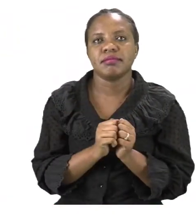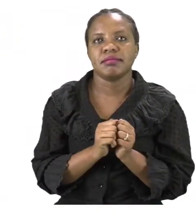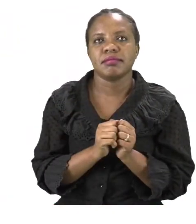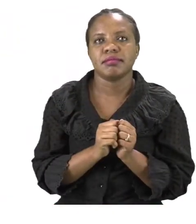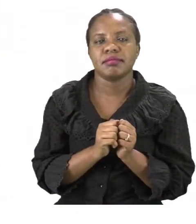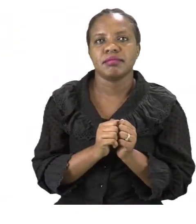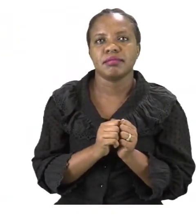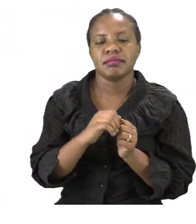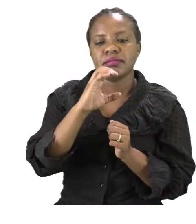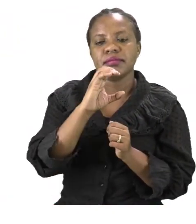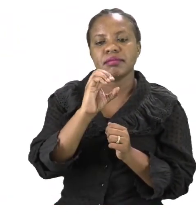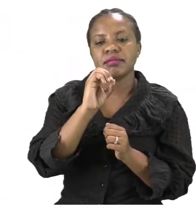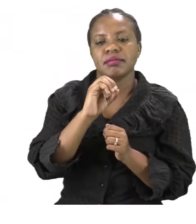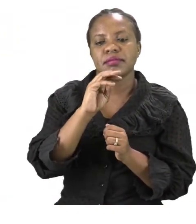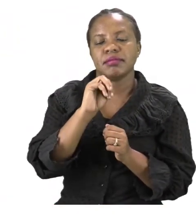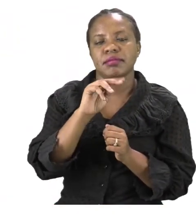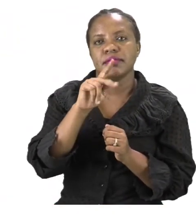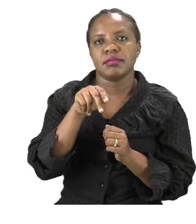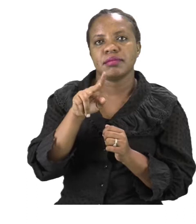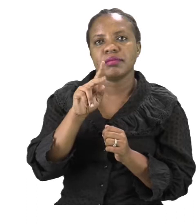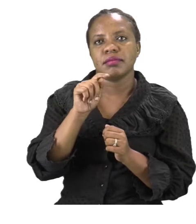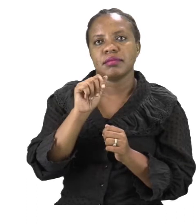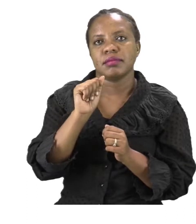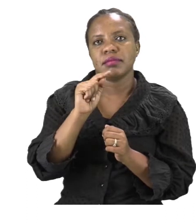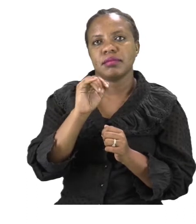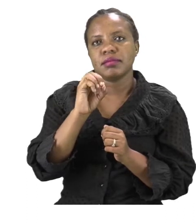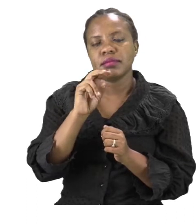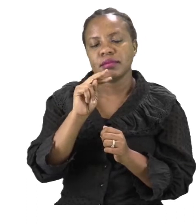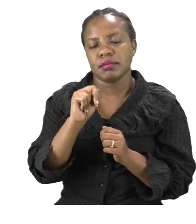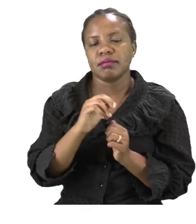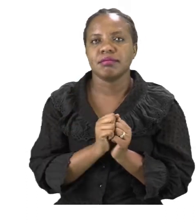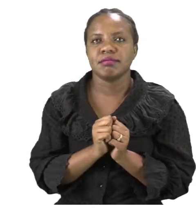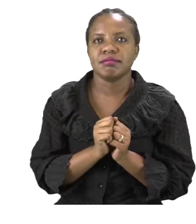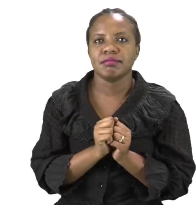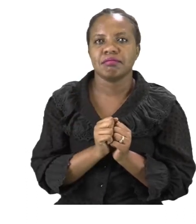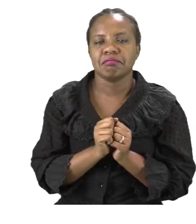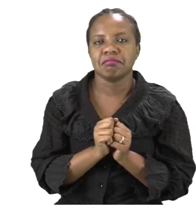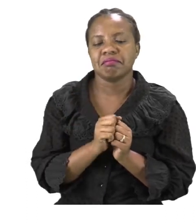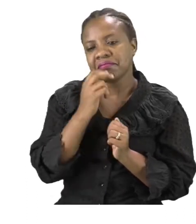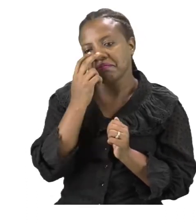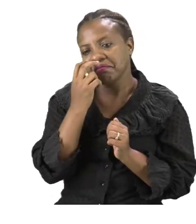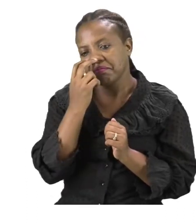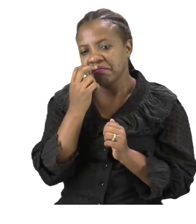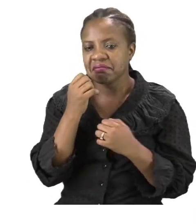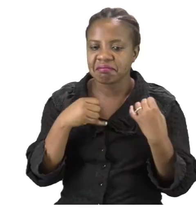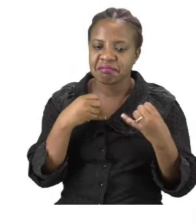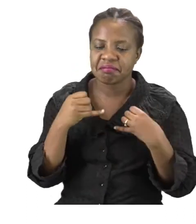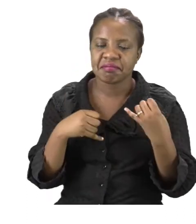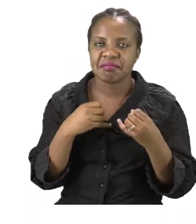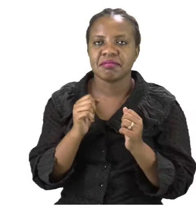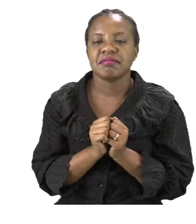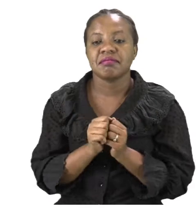doing some computations. Now, they can be very fun to do, but it's up to you